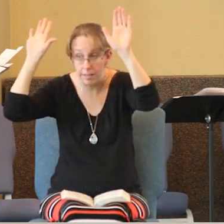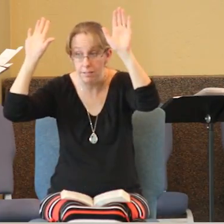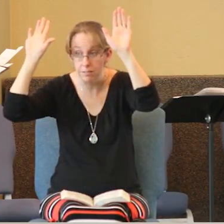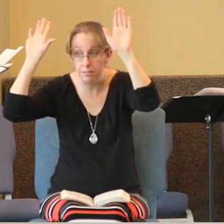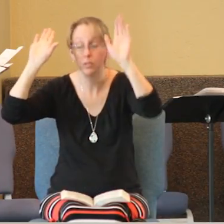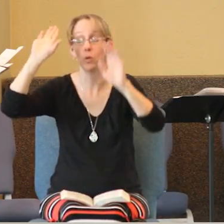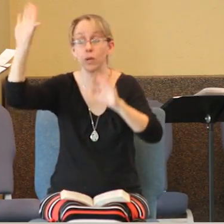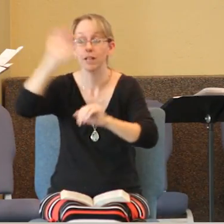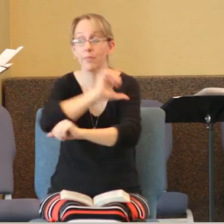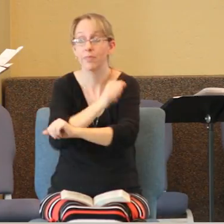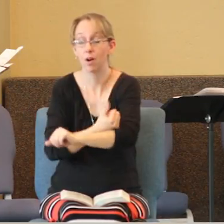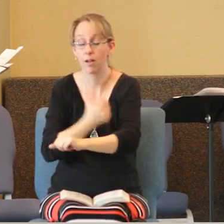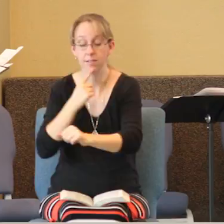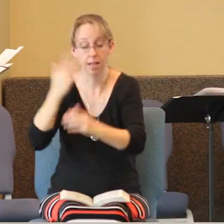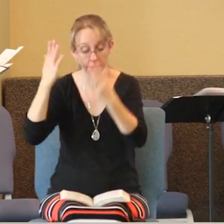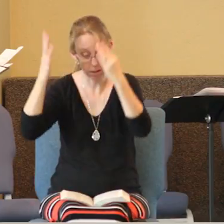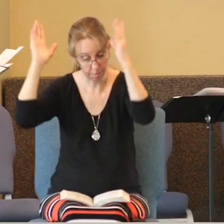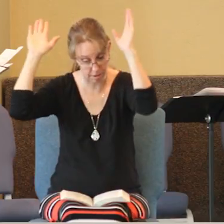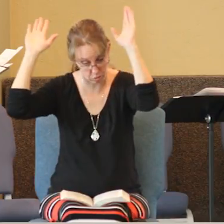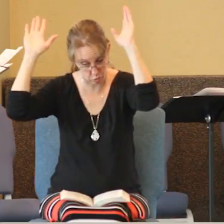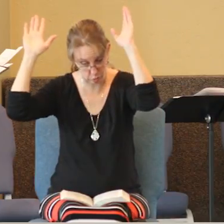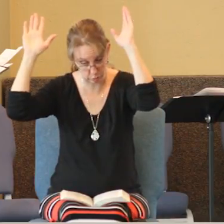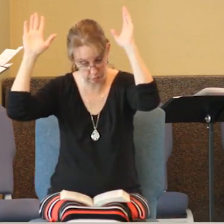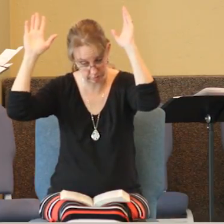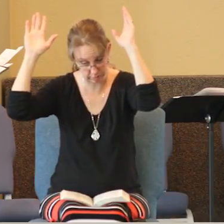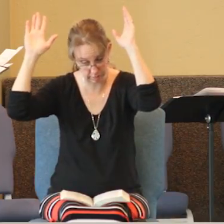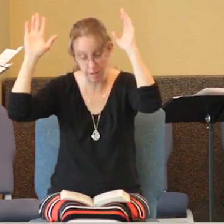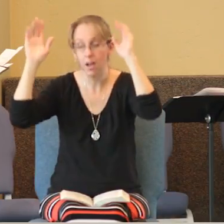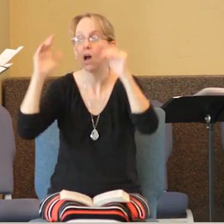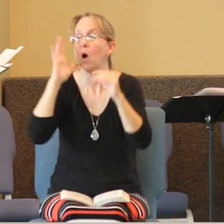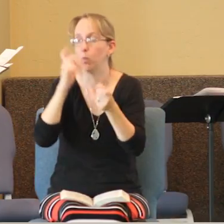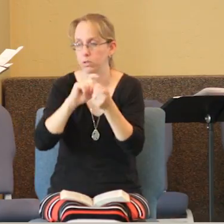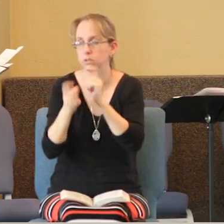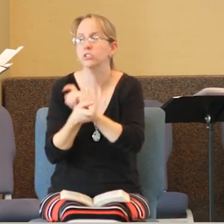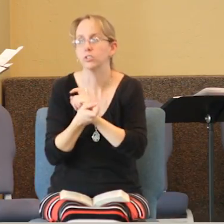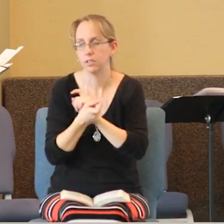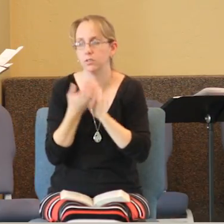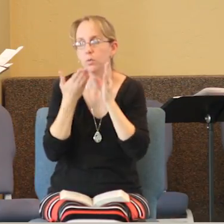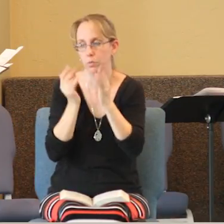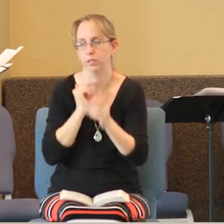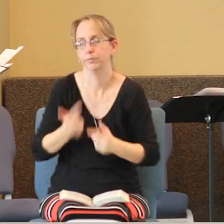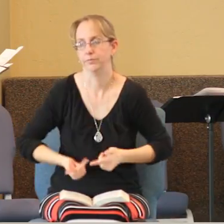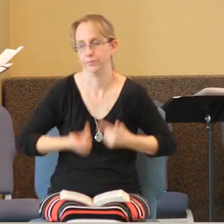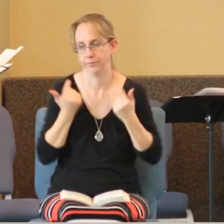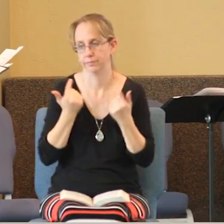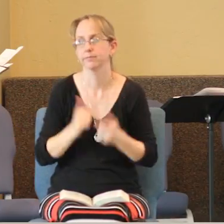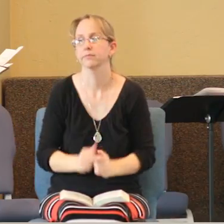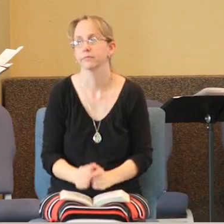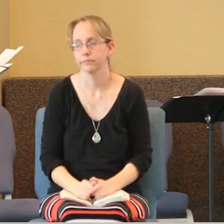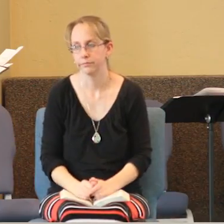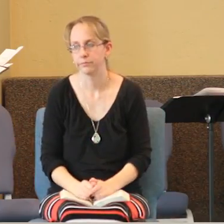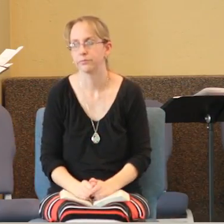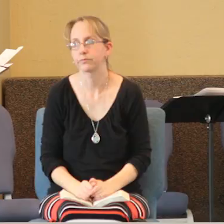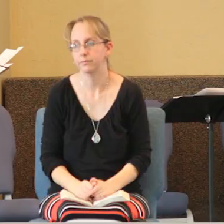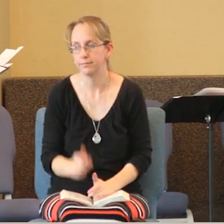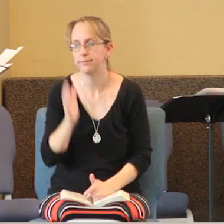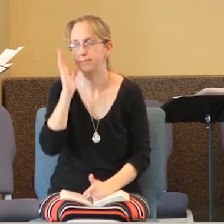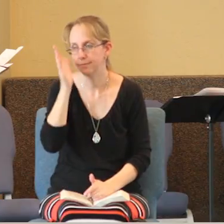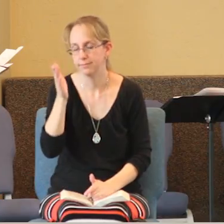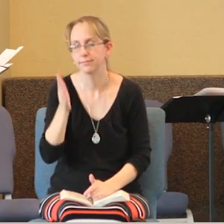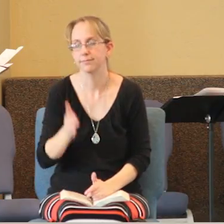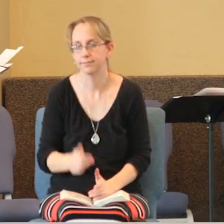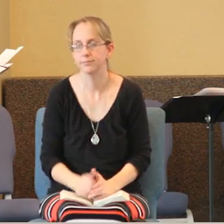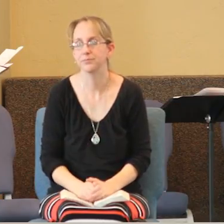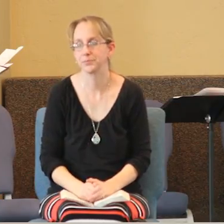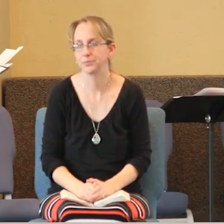God, it's all about you, it will change the way we live our lives. It will. So